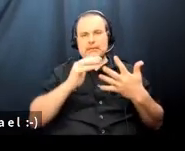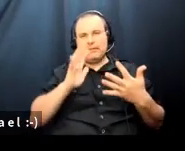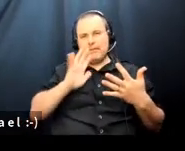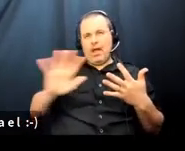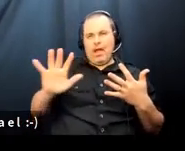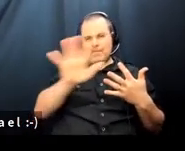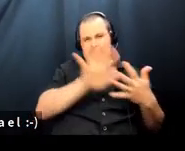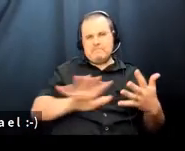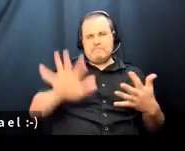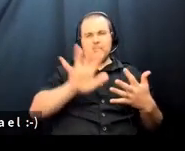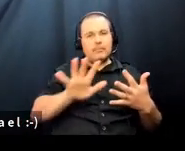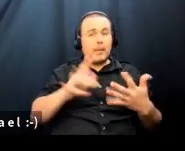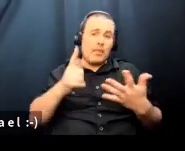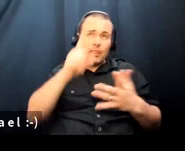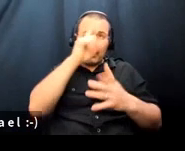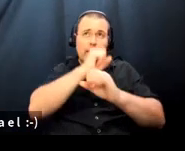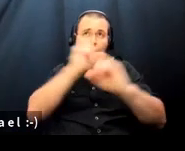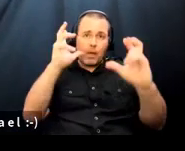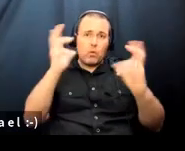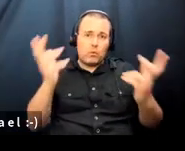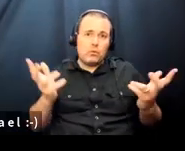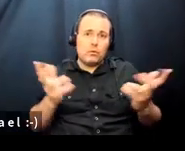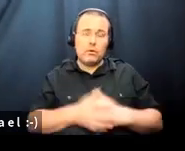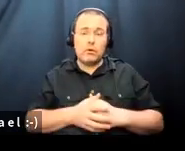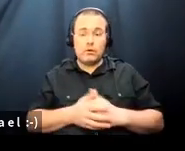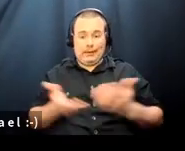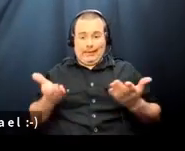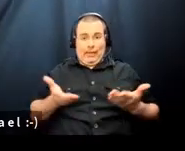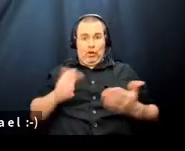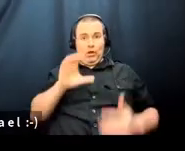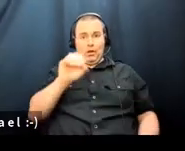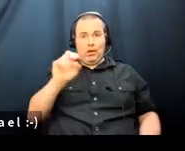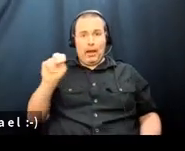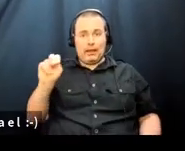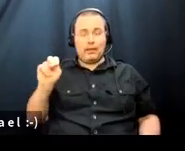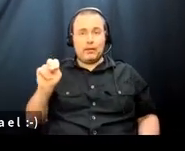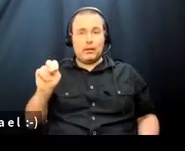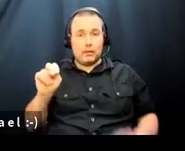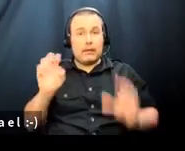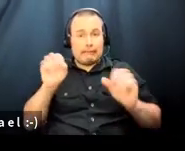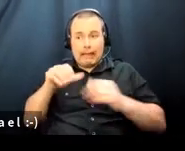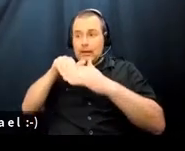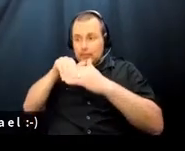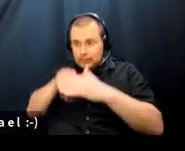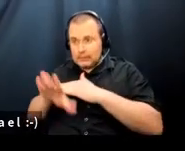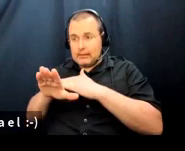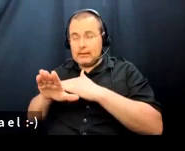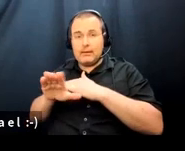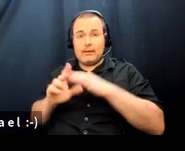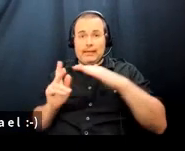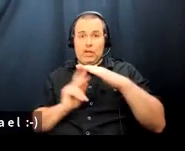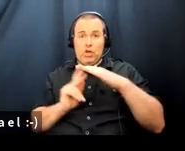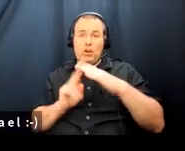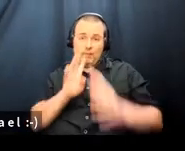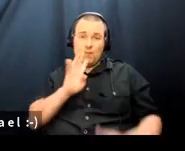think about it, you know, here in Connecticut, you can enter kindergarten at 4 years old,